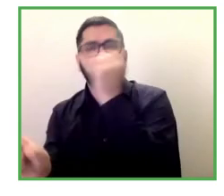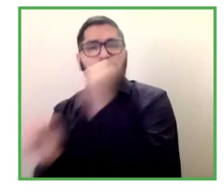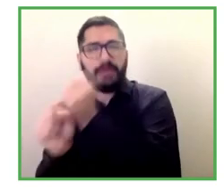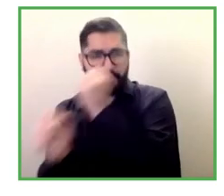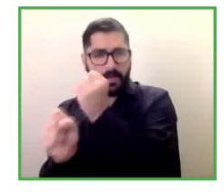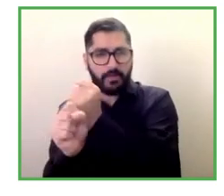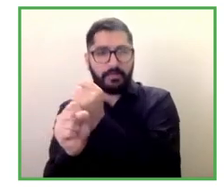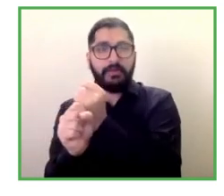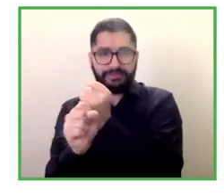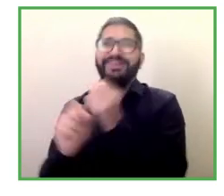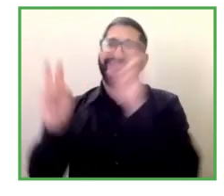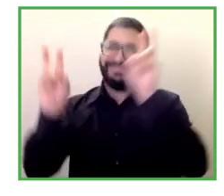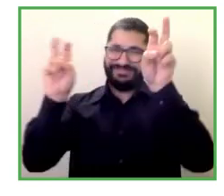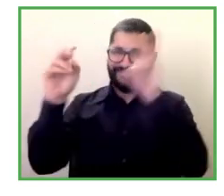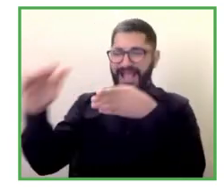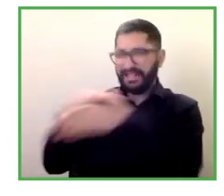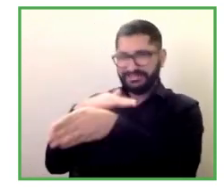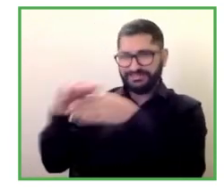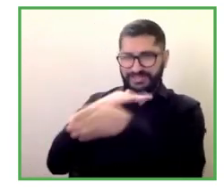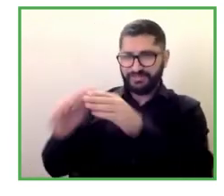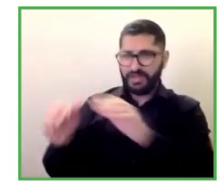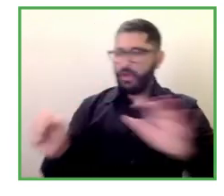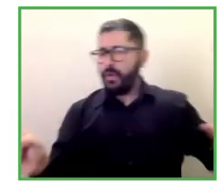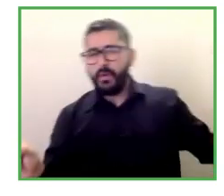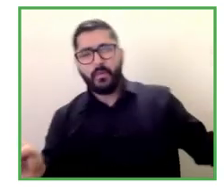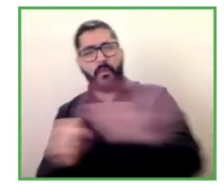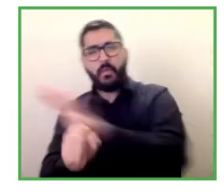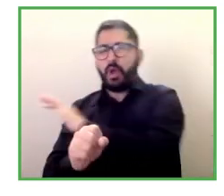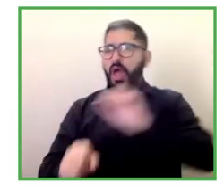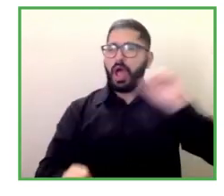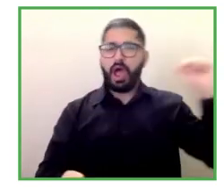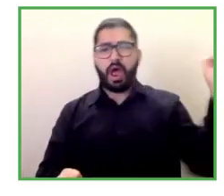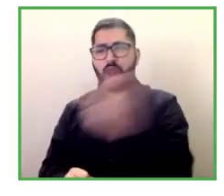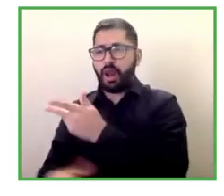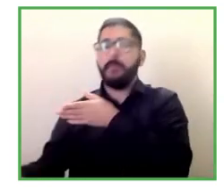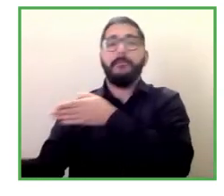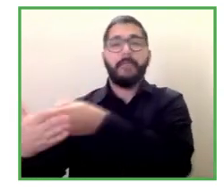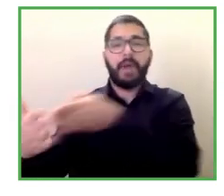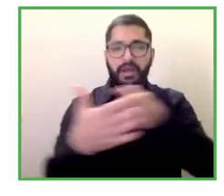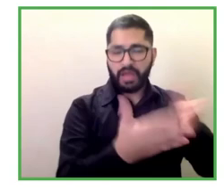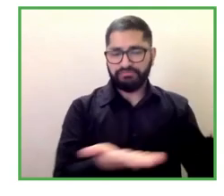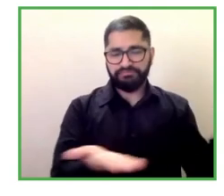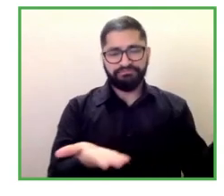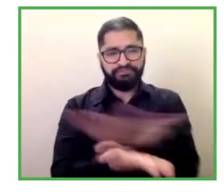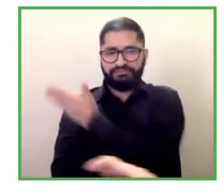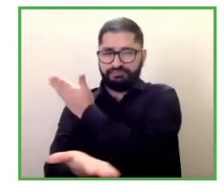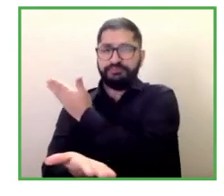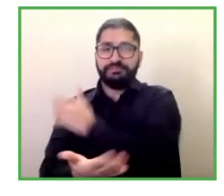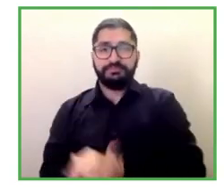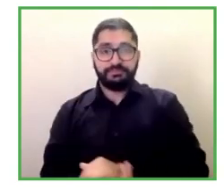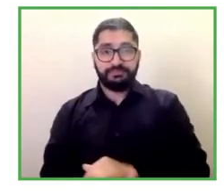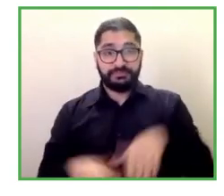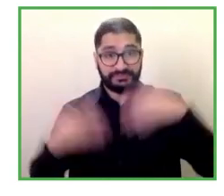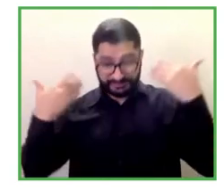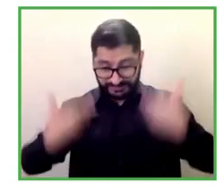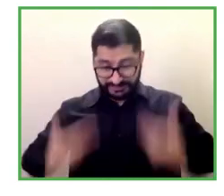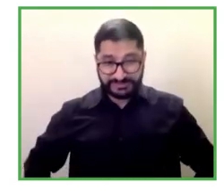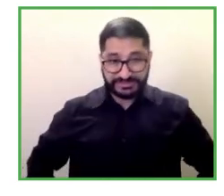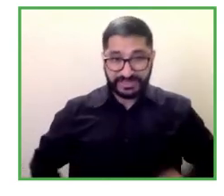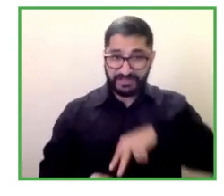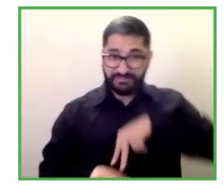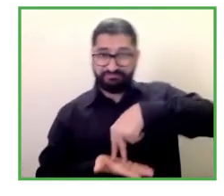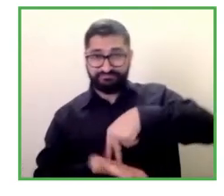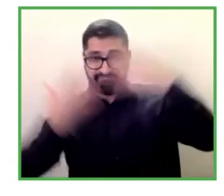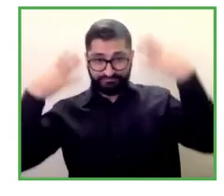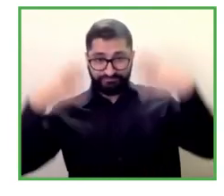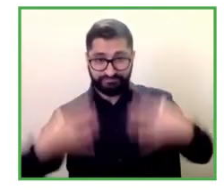with accessibility, to eliminate, break every barrier. Not just the physical barriers, but cognitive